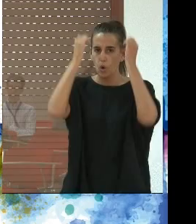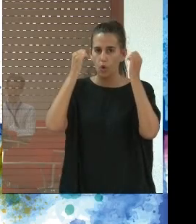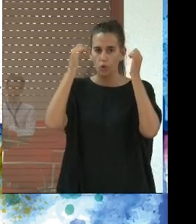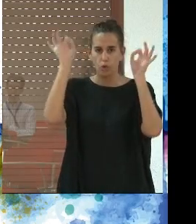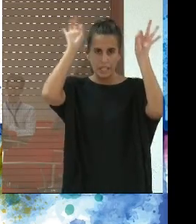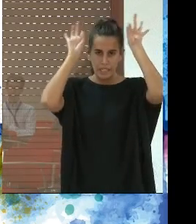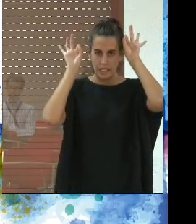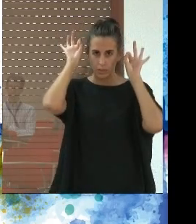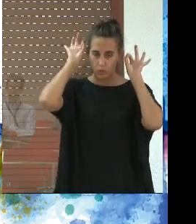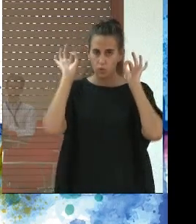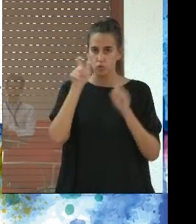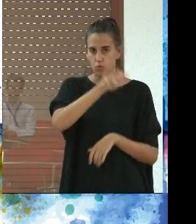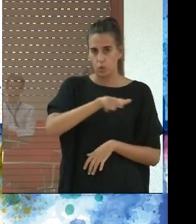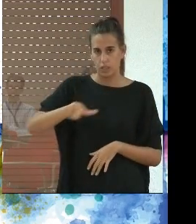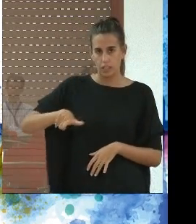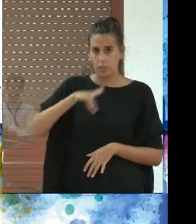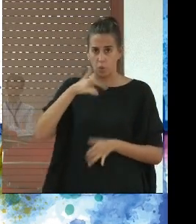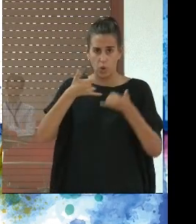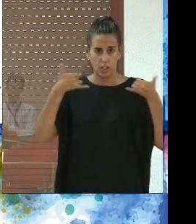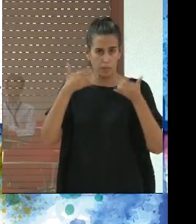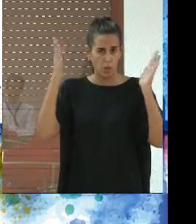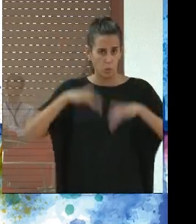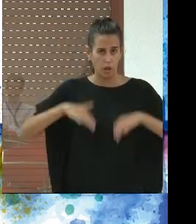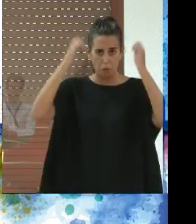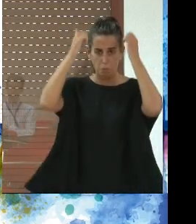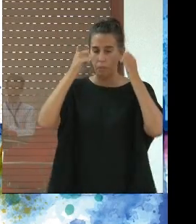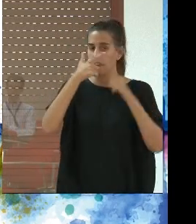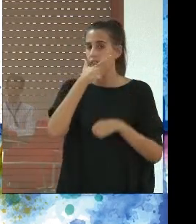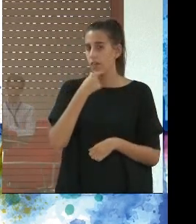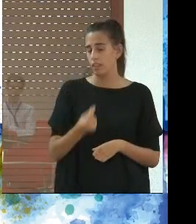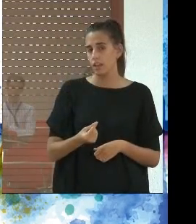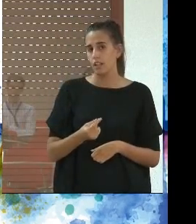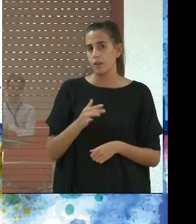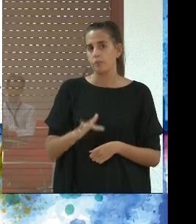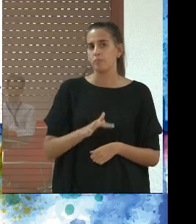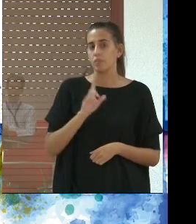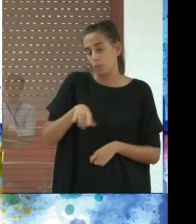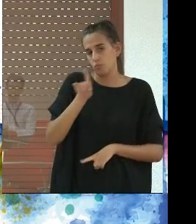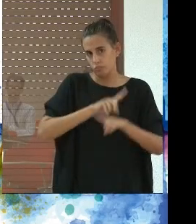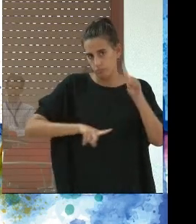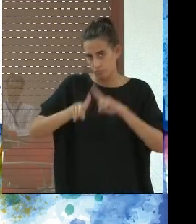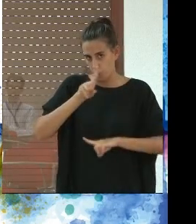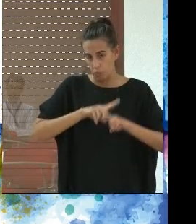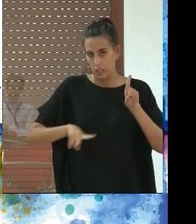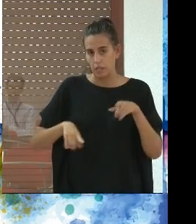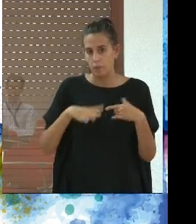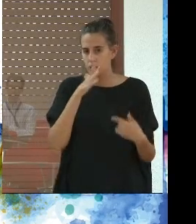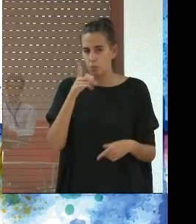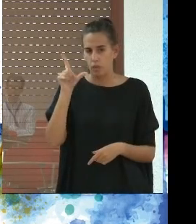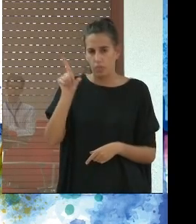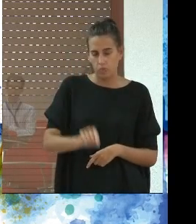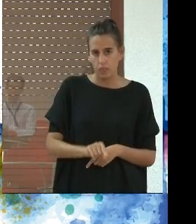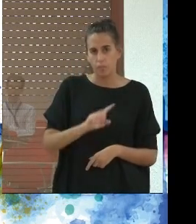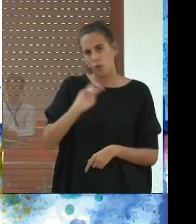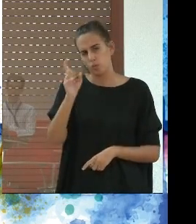also we use these electrodes, but in this case we're using this marketed one that is easy to